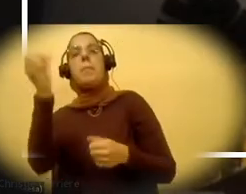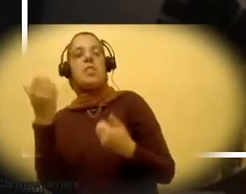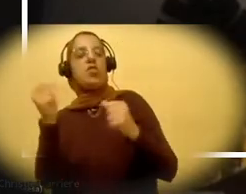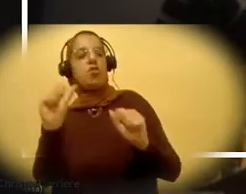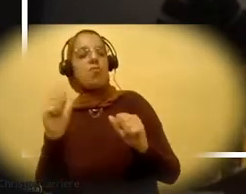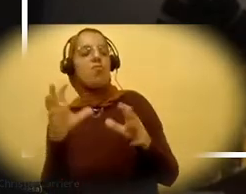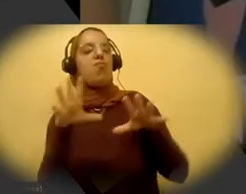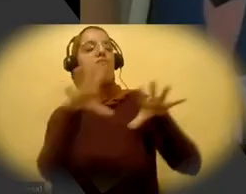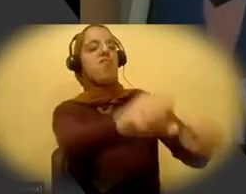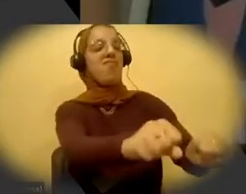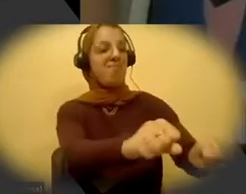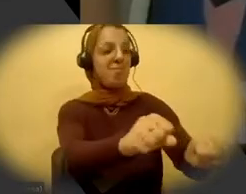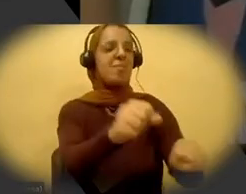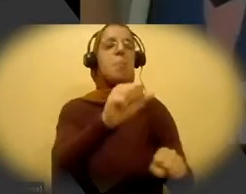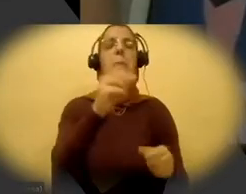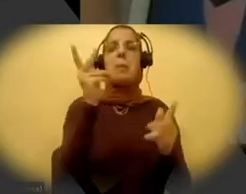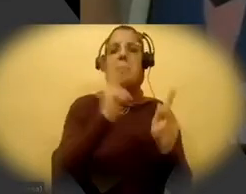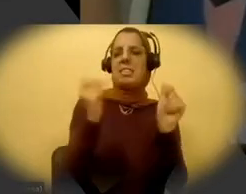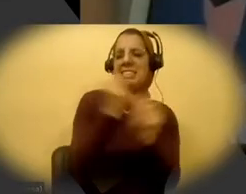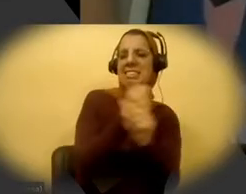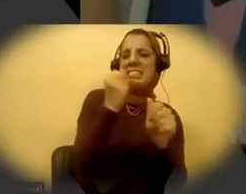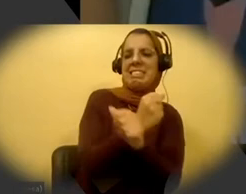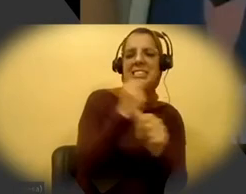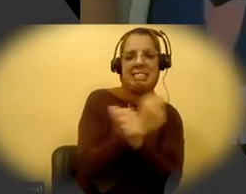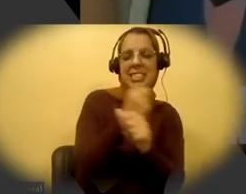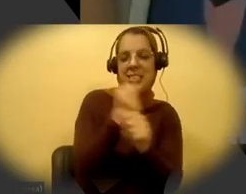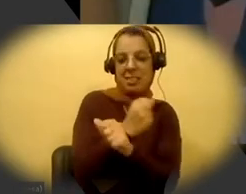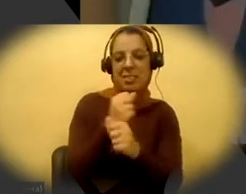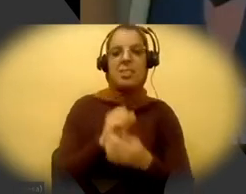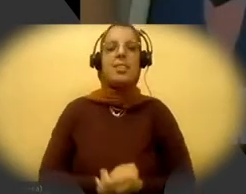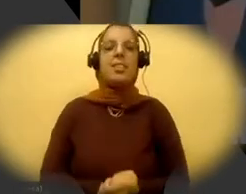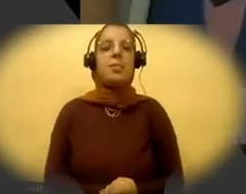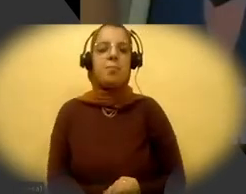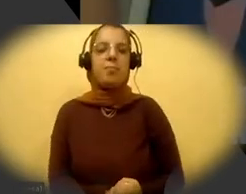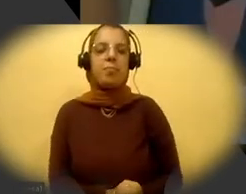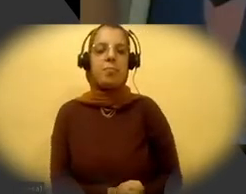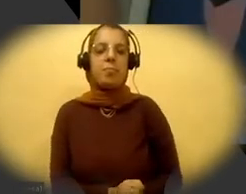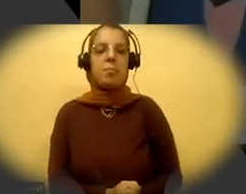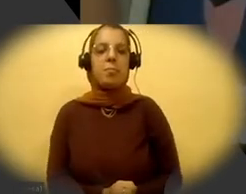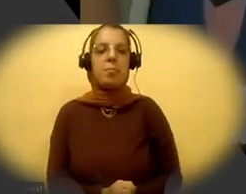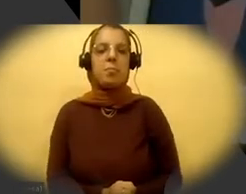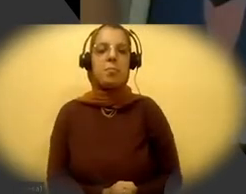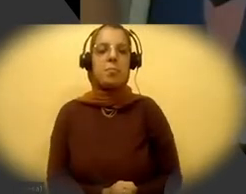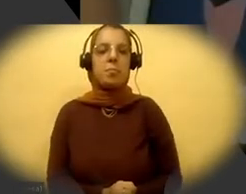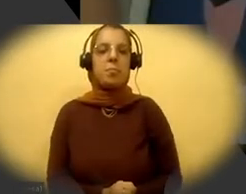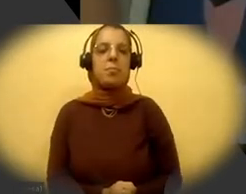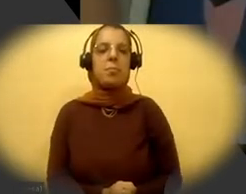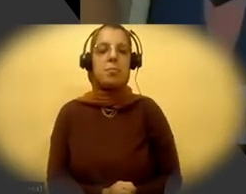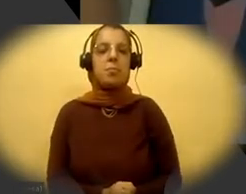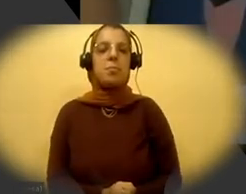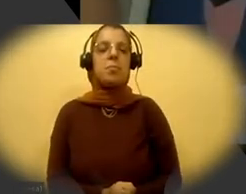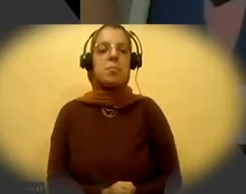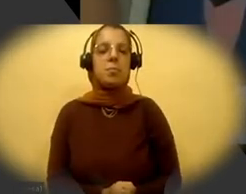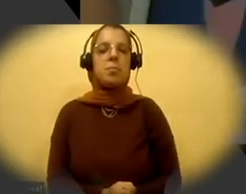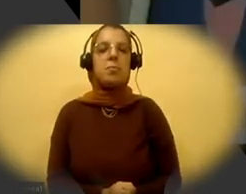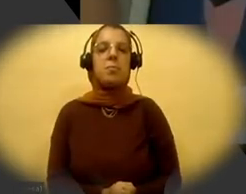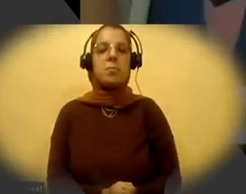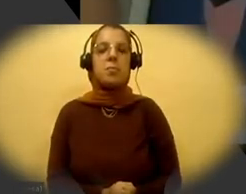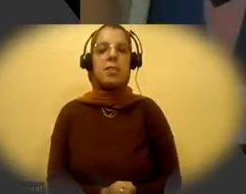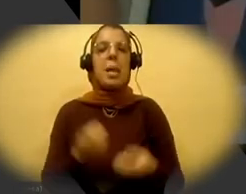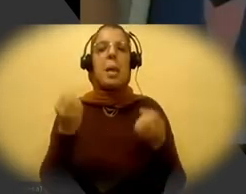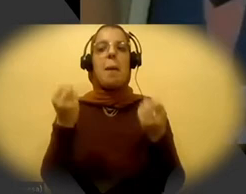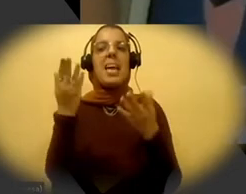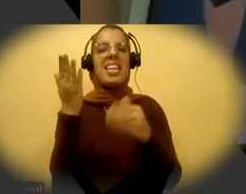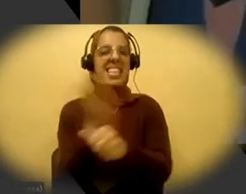the perspective that a lot of when they go to the community consultation that a lot of the developers have is that,